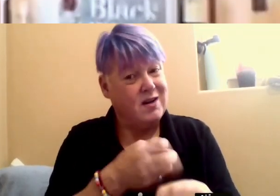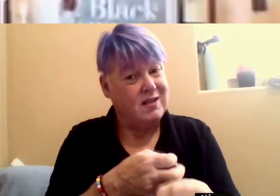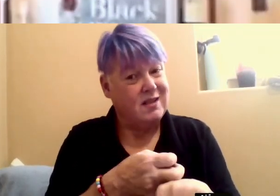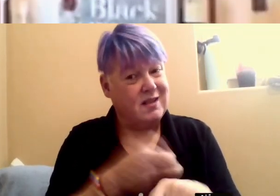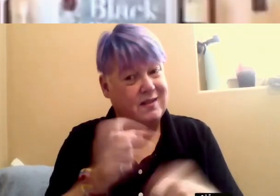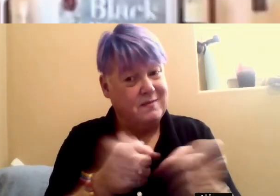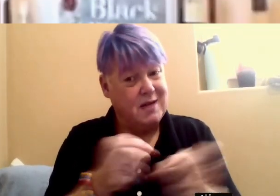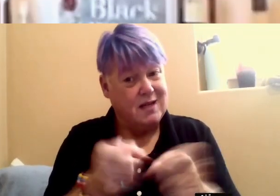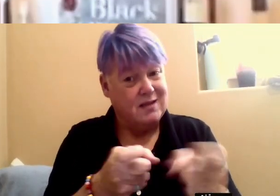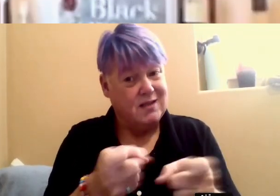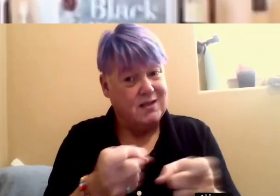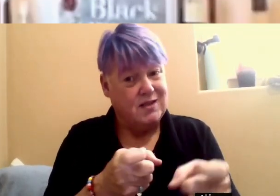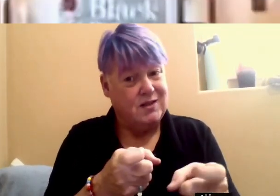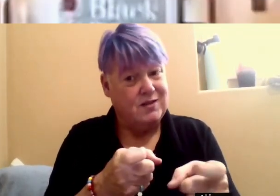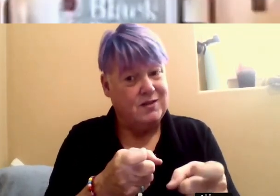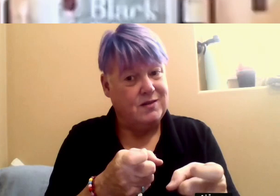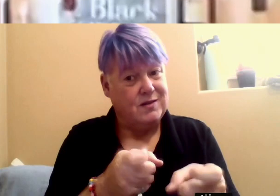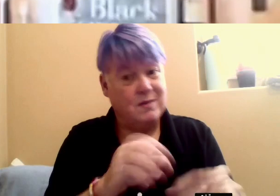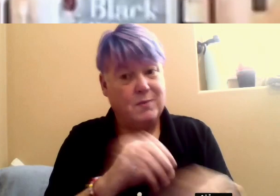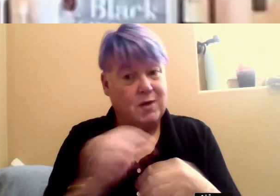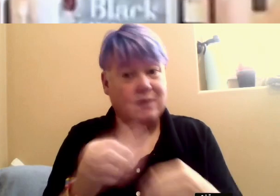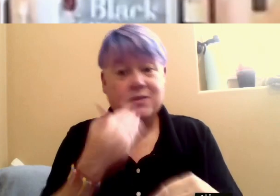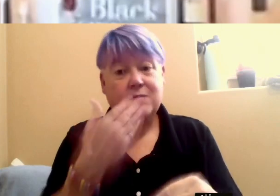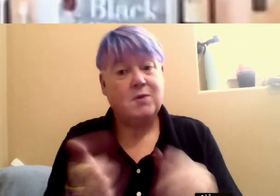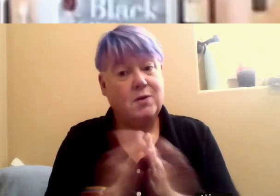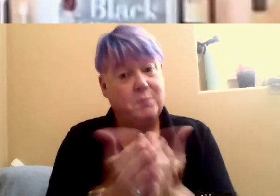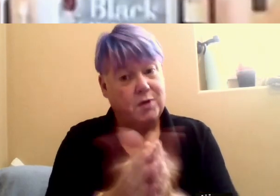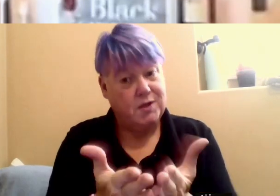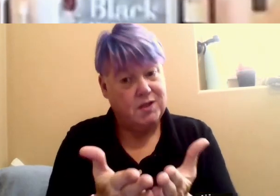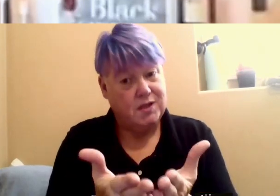to, I think I've managed to put out some good books that